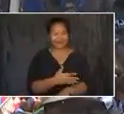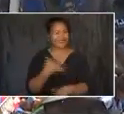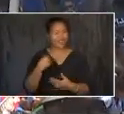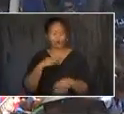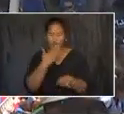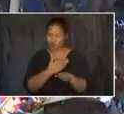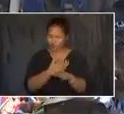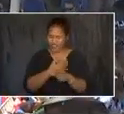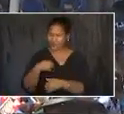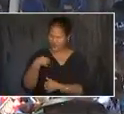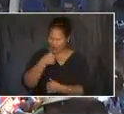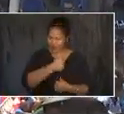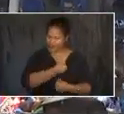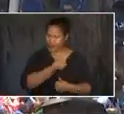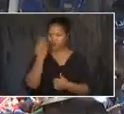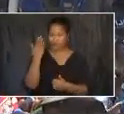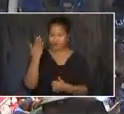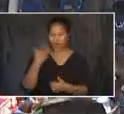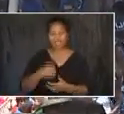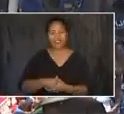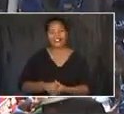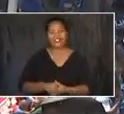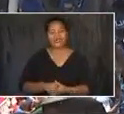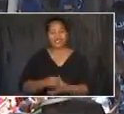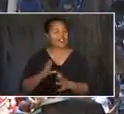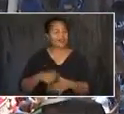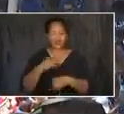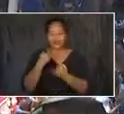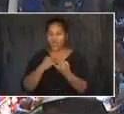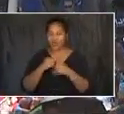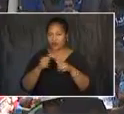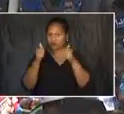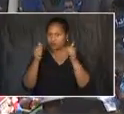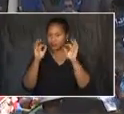dates very emphatic